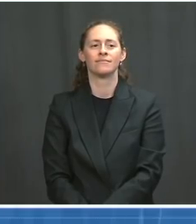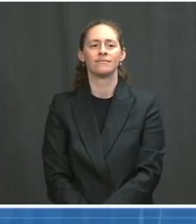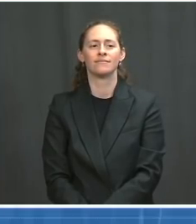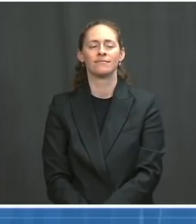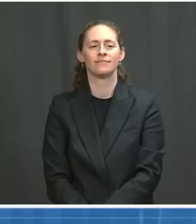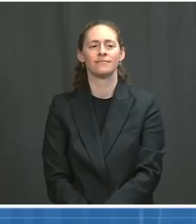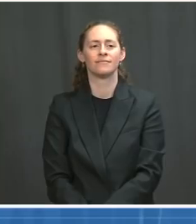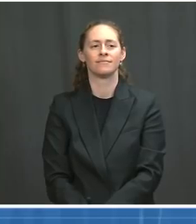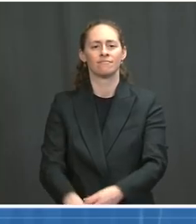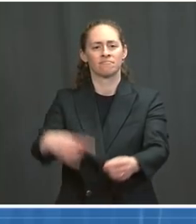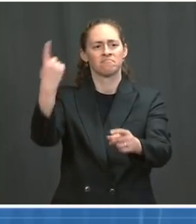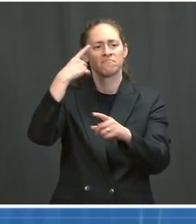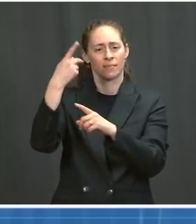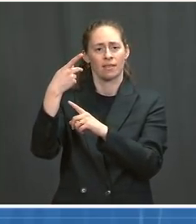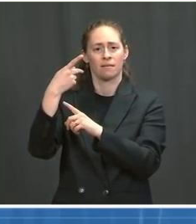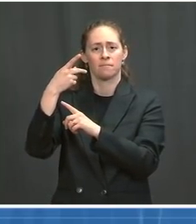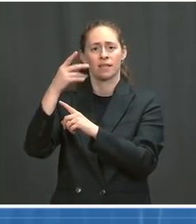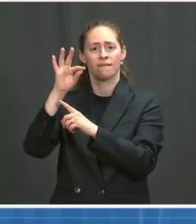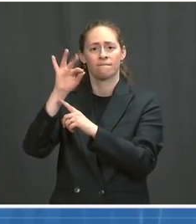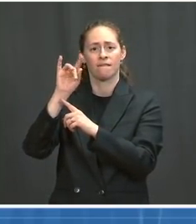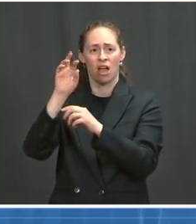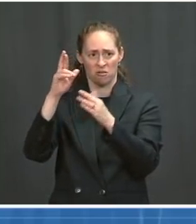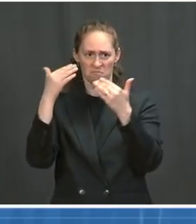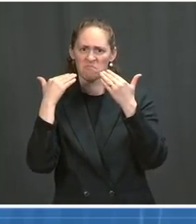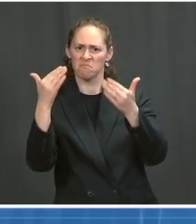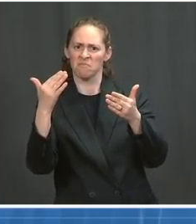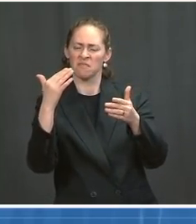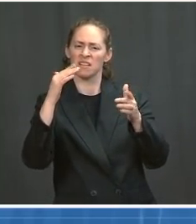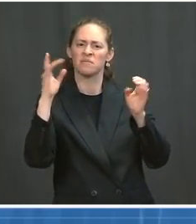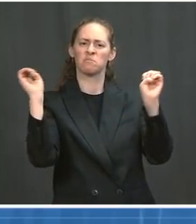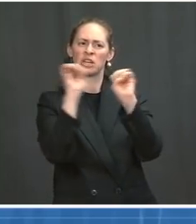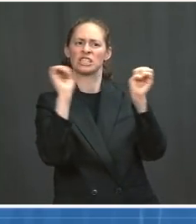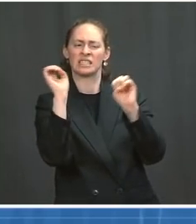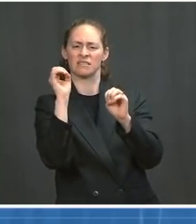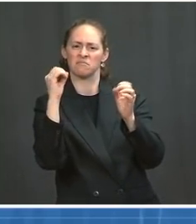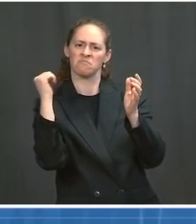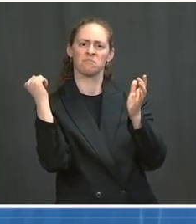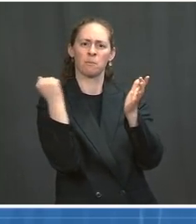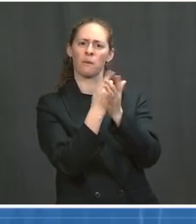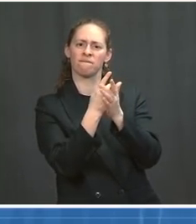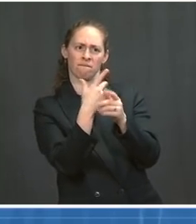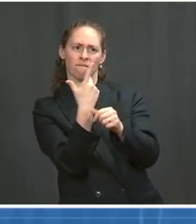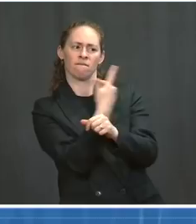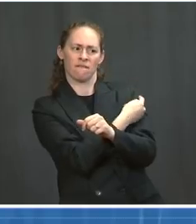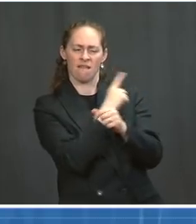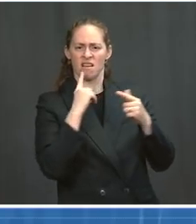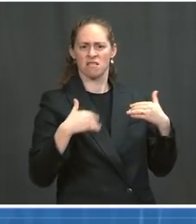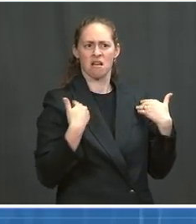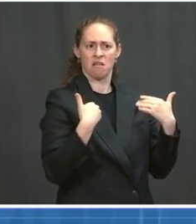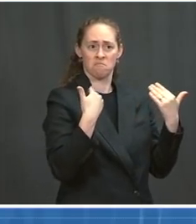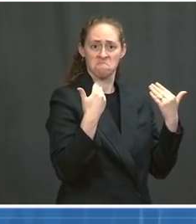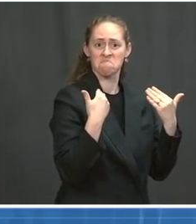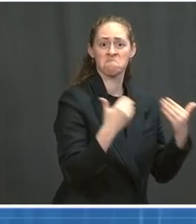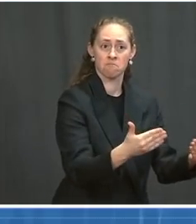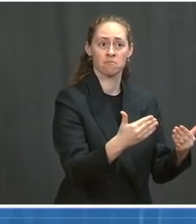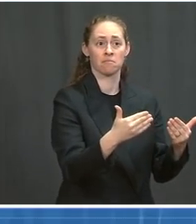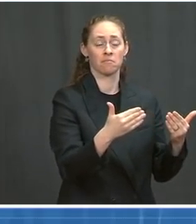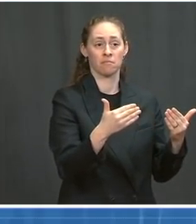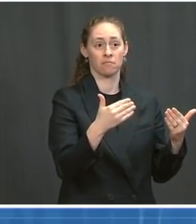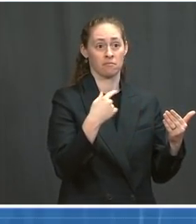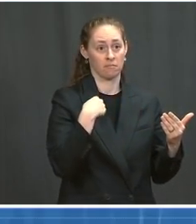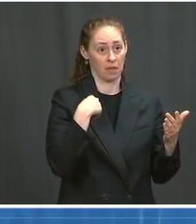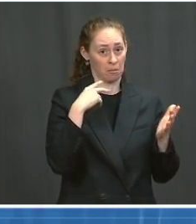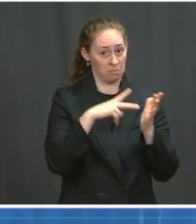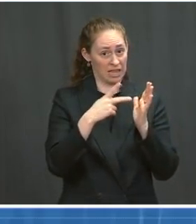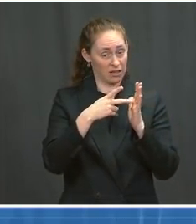will that mean it's then a standard of care, and will trials be able to continue with a placebo or